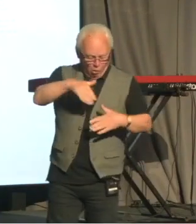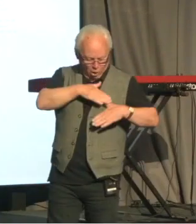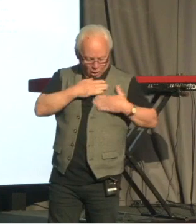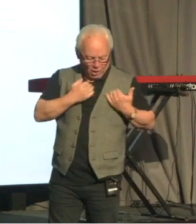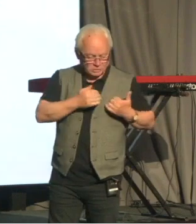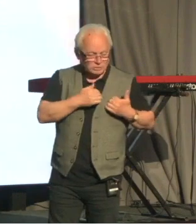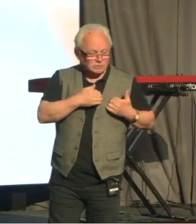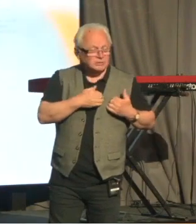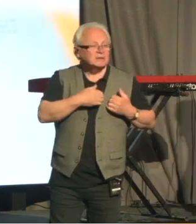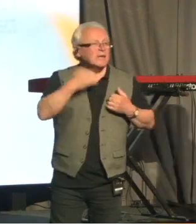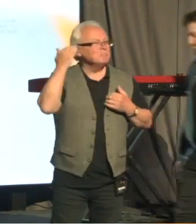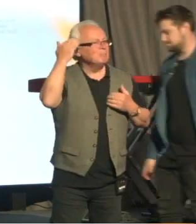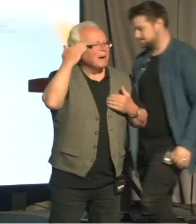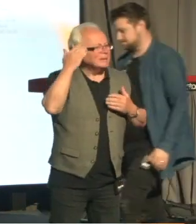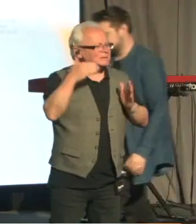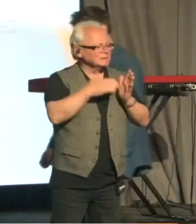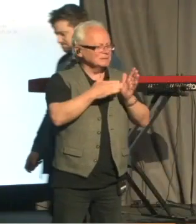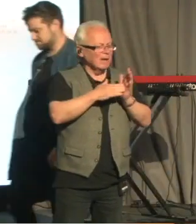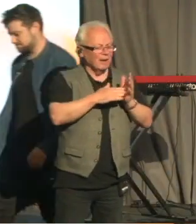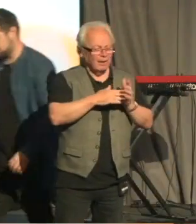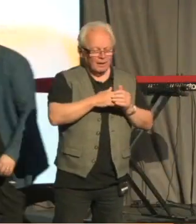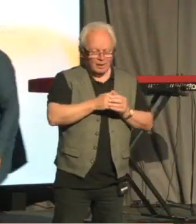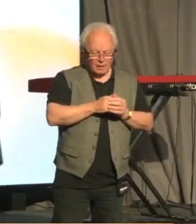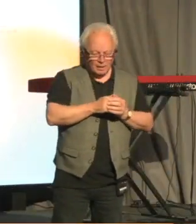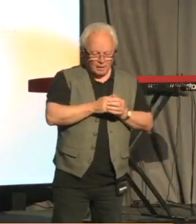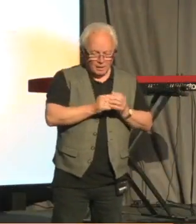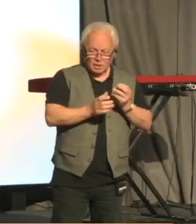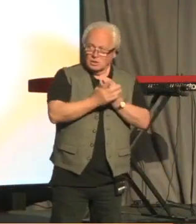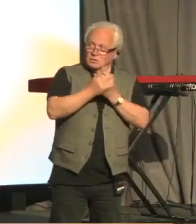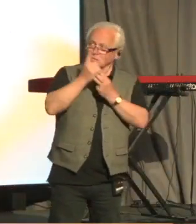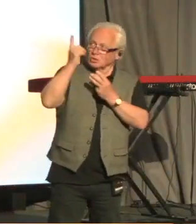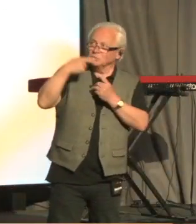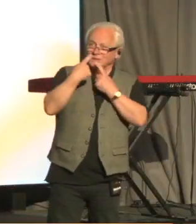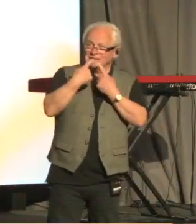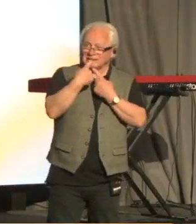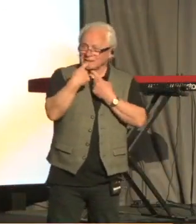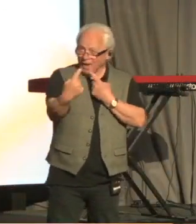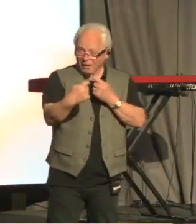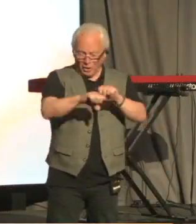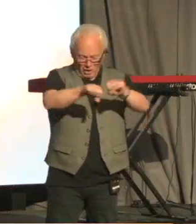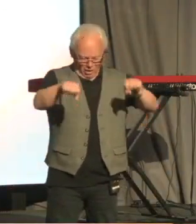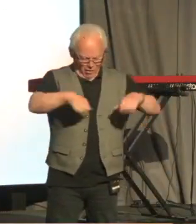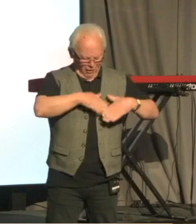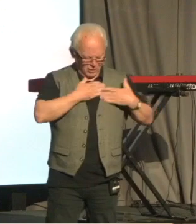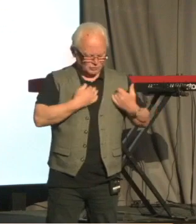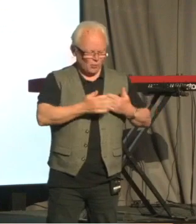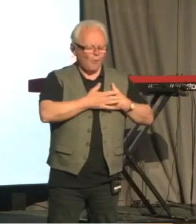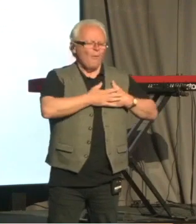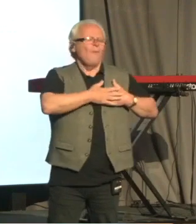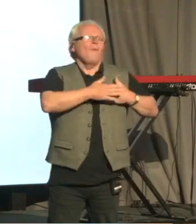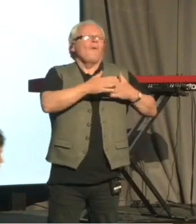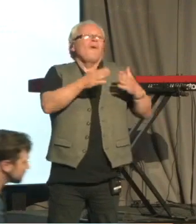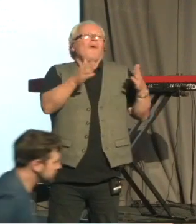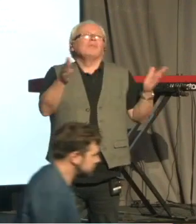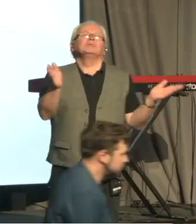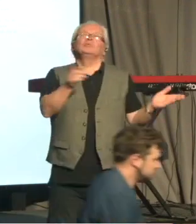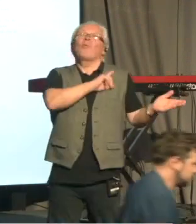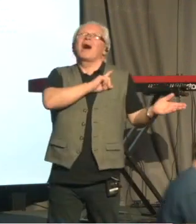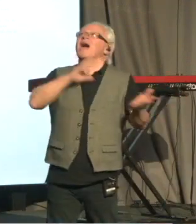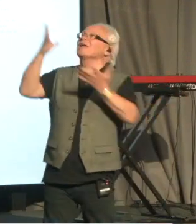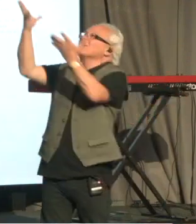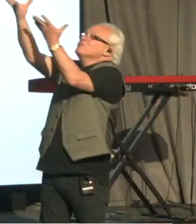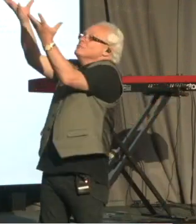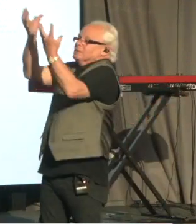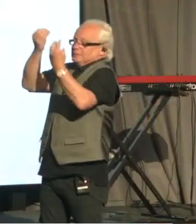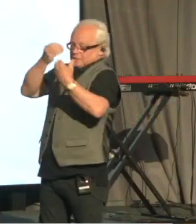today. God, we say that our hearts are open to receive from you. So we ask you